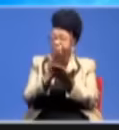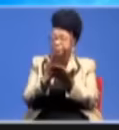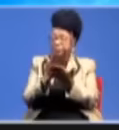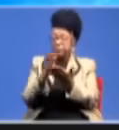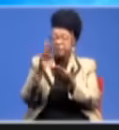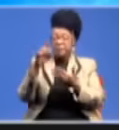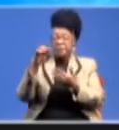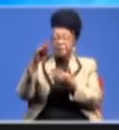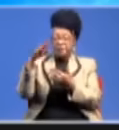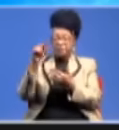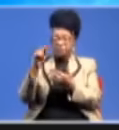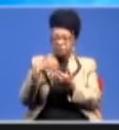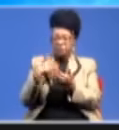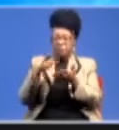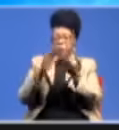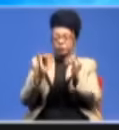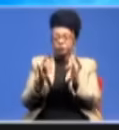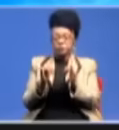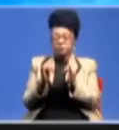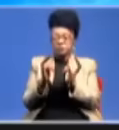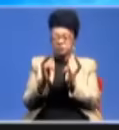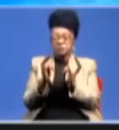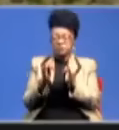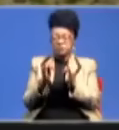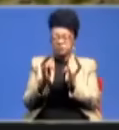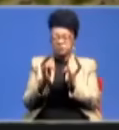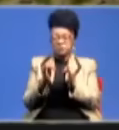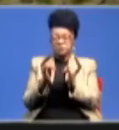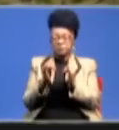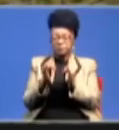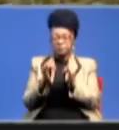Kimathi with that tragic story.